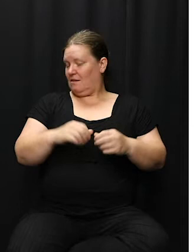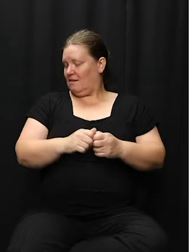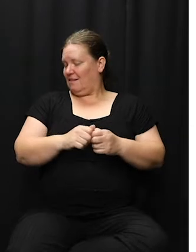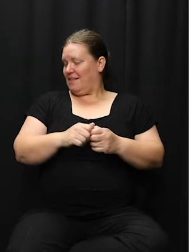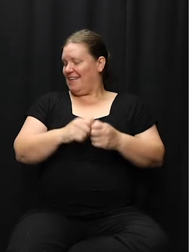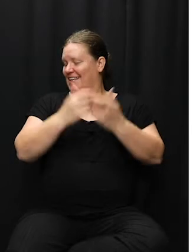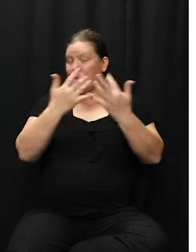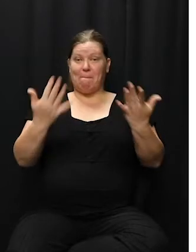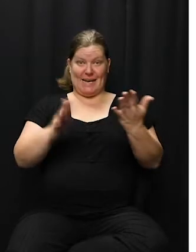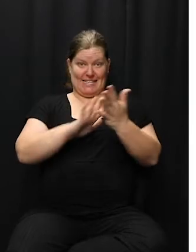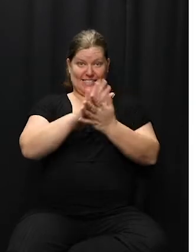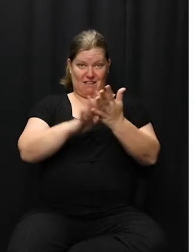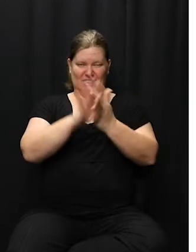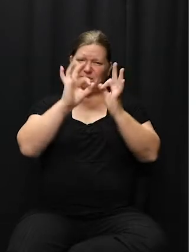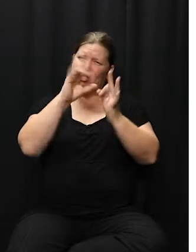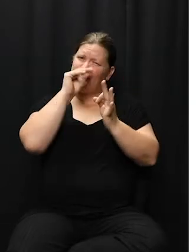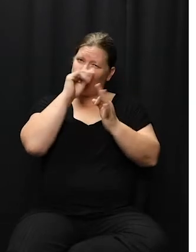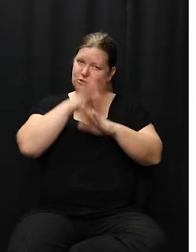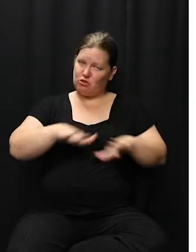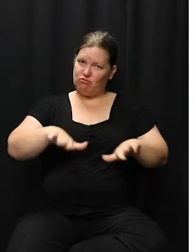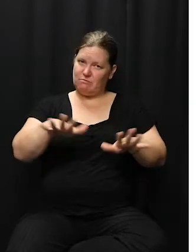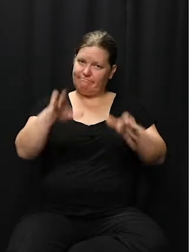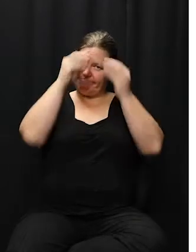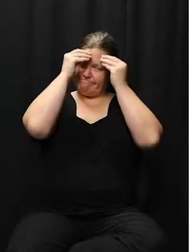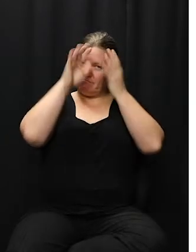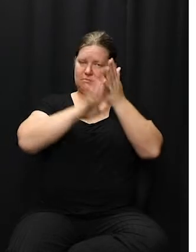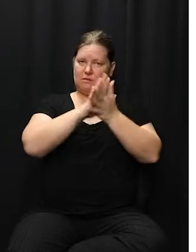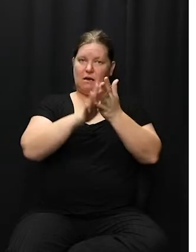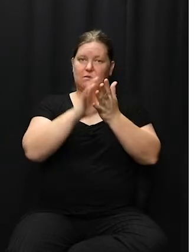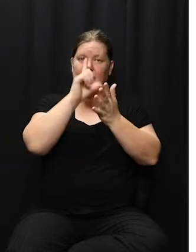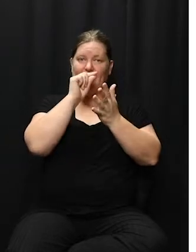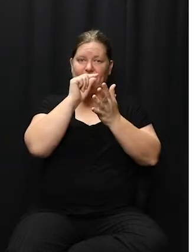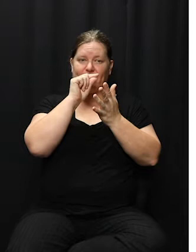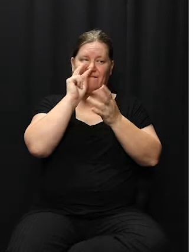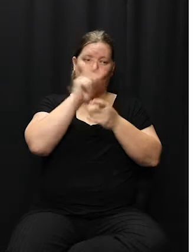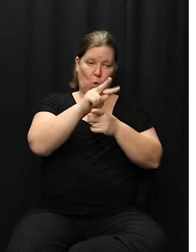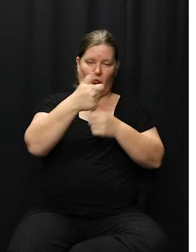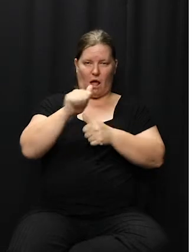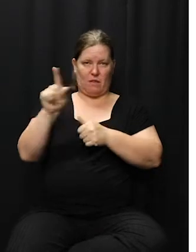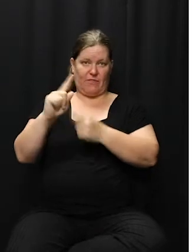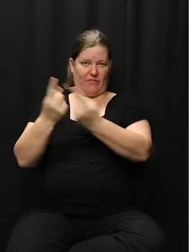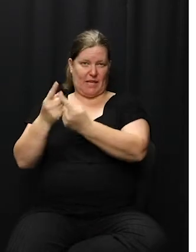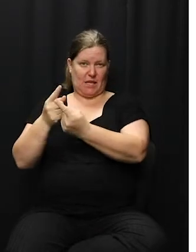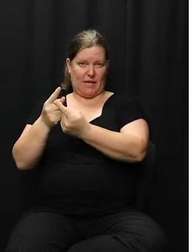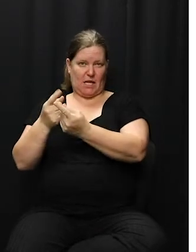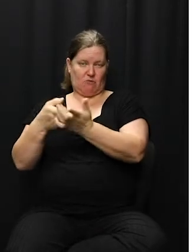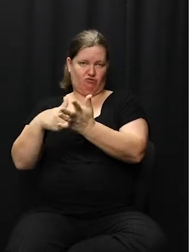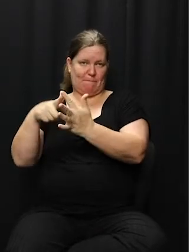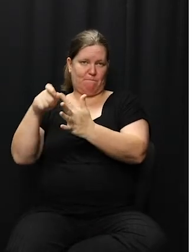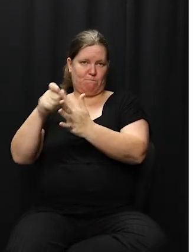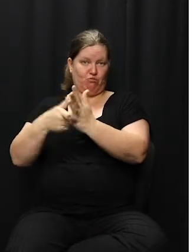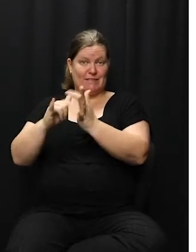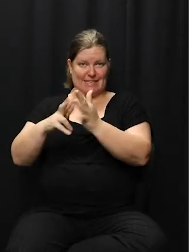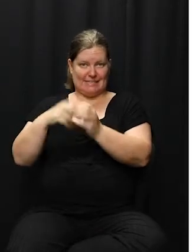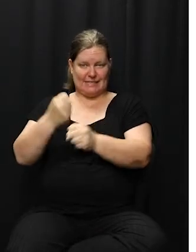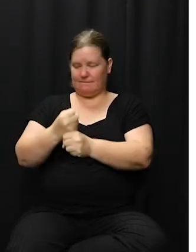So iconicity. So many signs, especially ones young children learn, can look like the thing they're